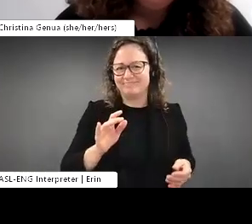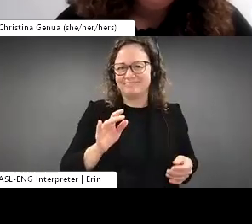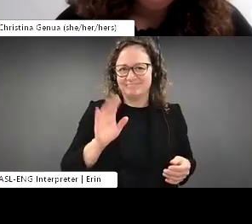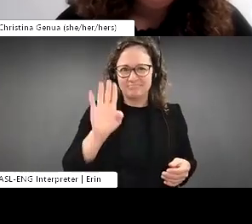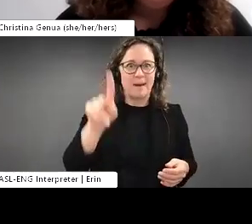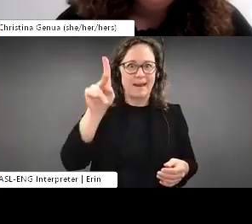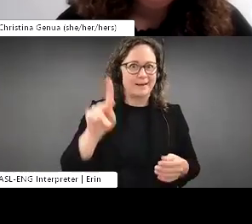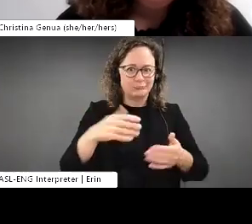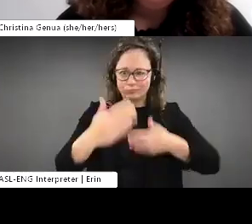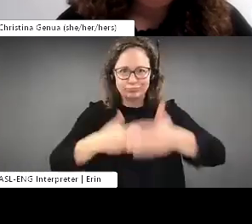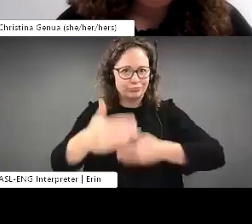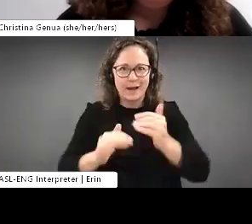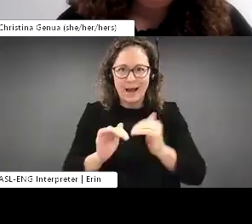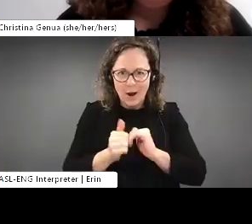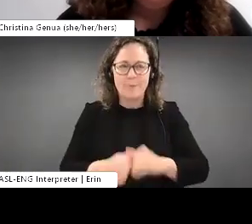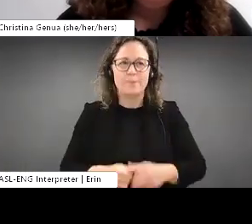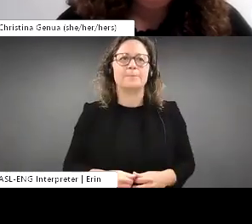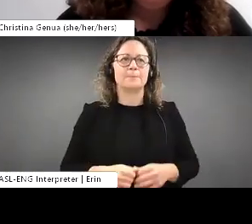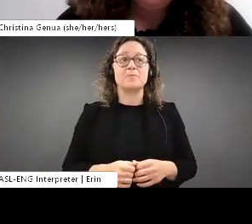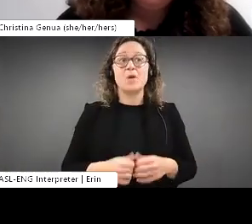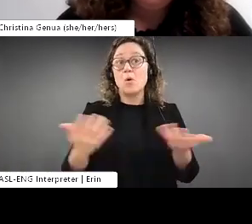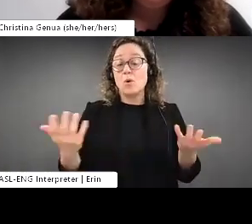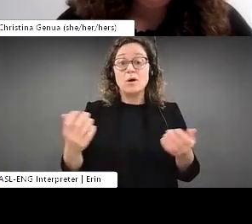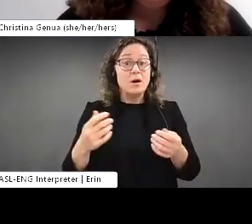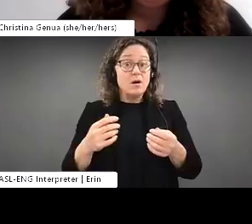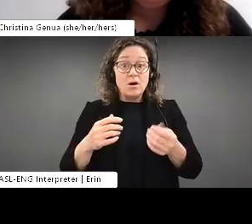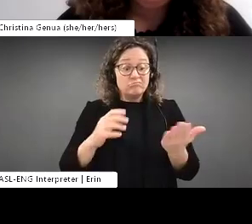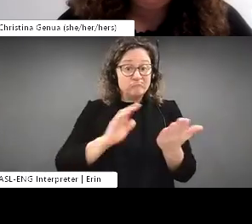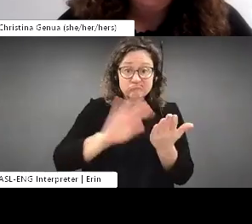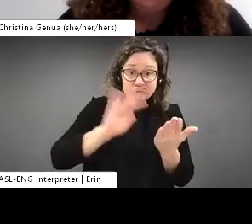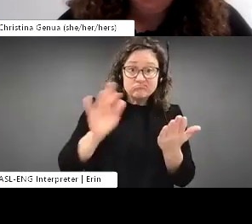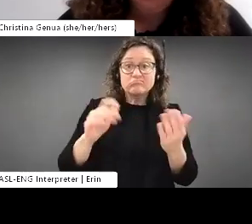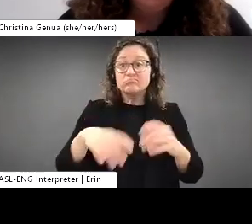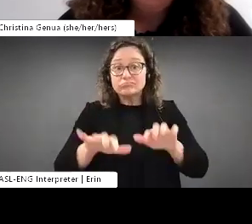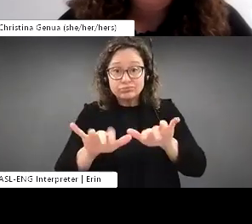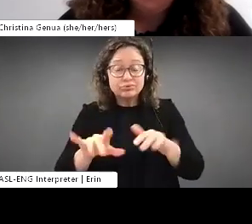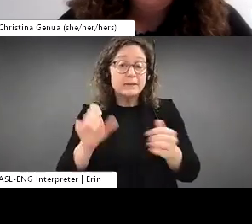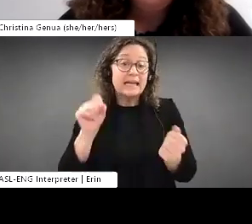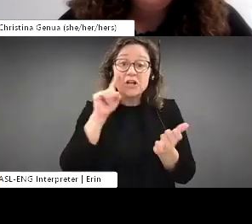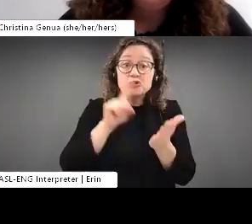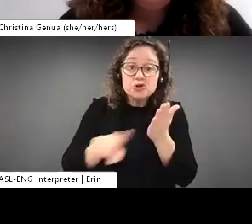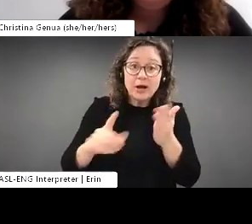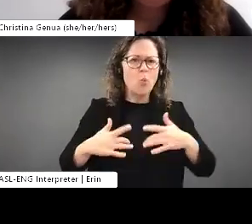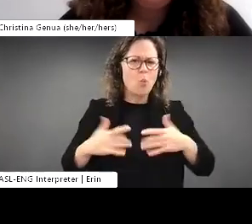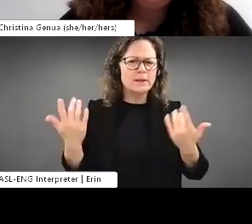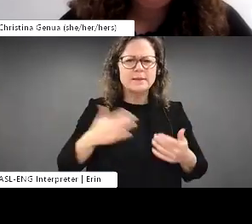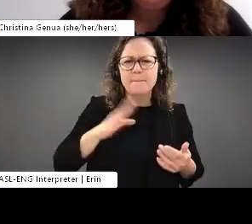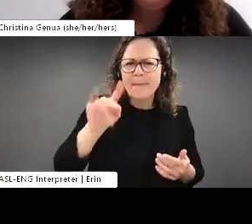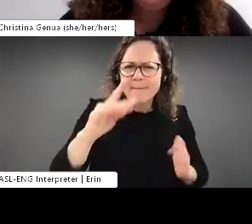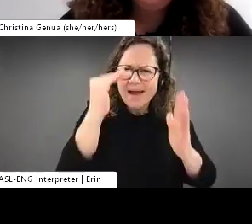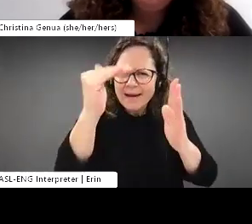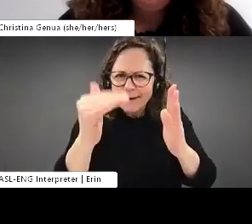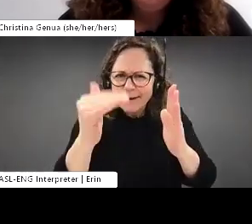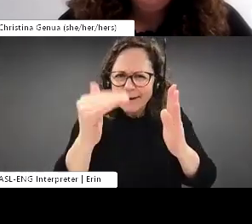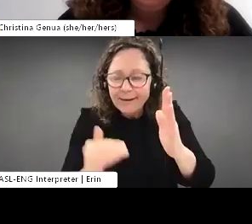So here are some things that we can do with online and mobile banking. So we can check our bank account activity and balance. We can pay our